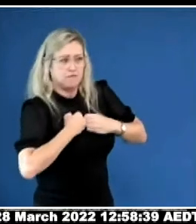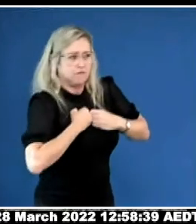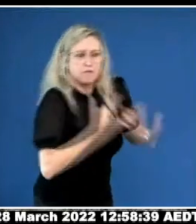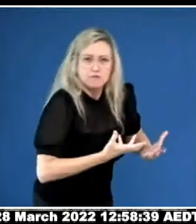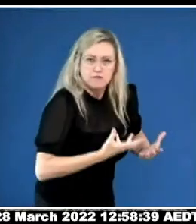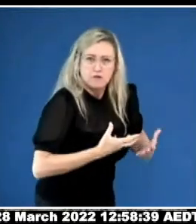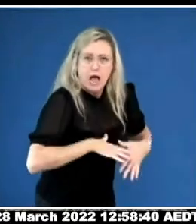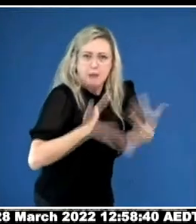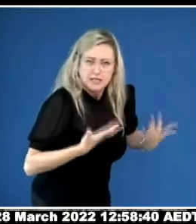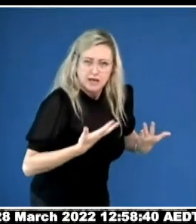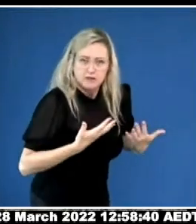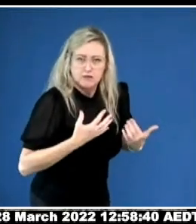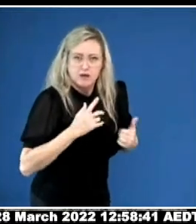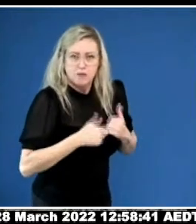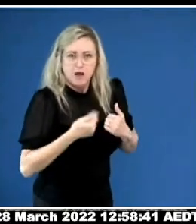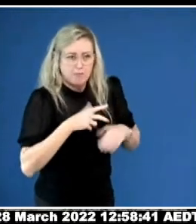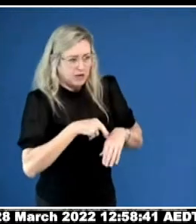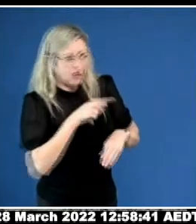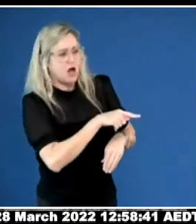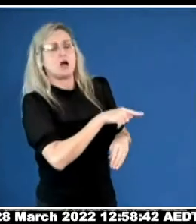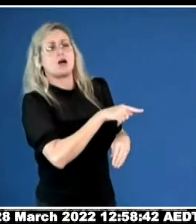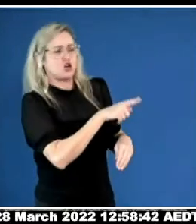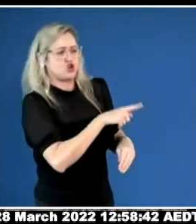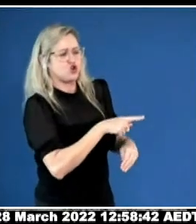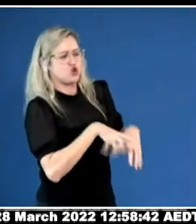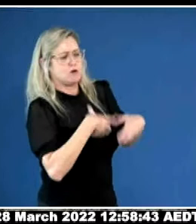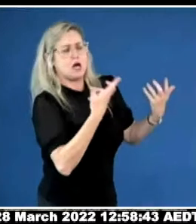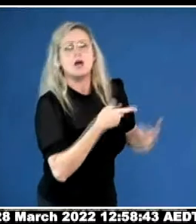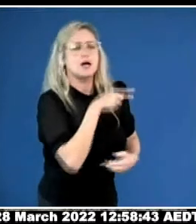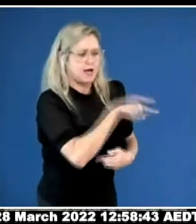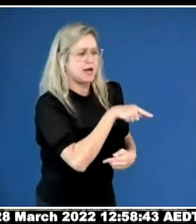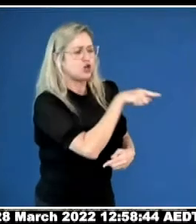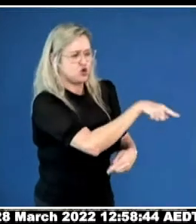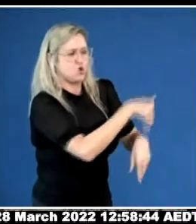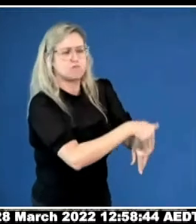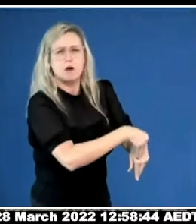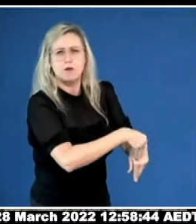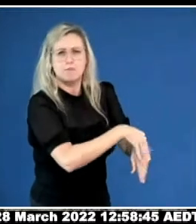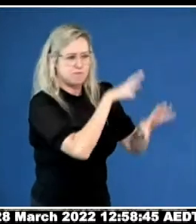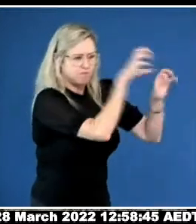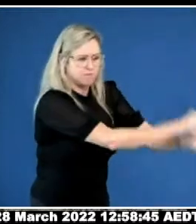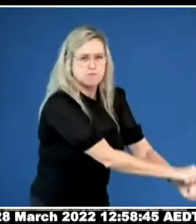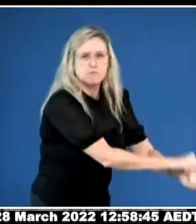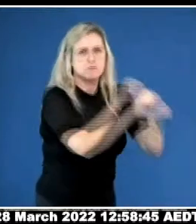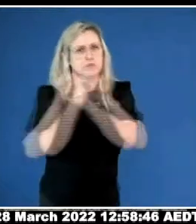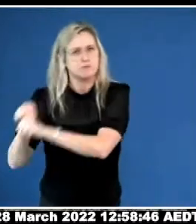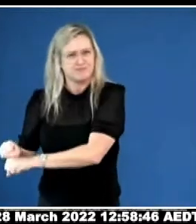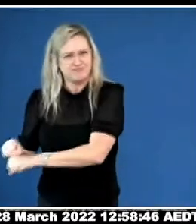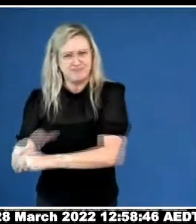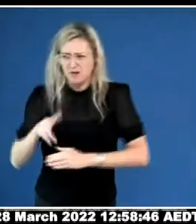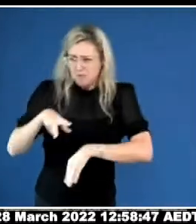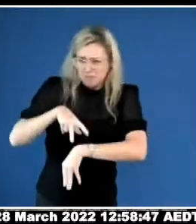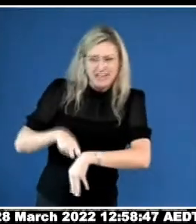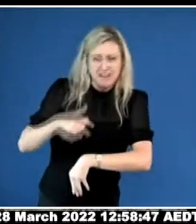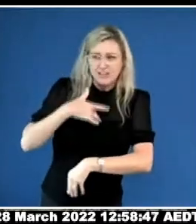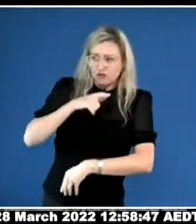treated as my problem and I was the one that was punished and taken away. It meant that the police were nobody that I thought I could trust.